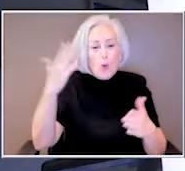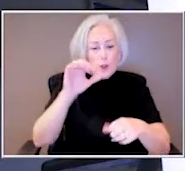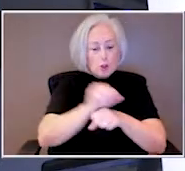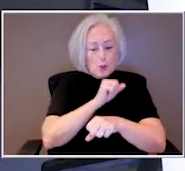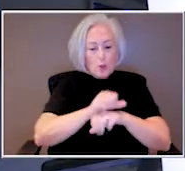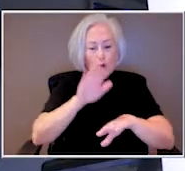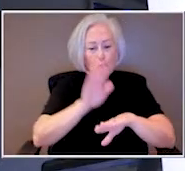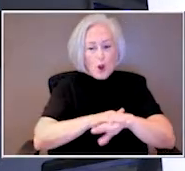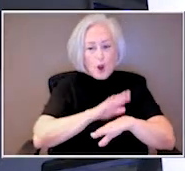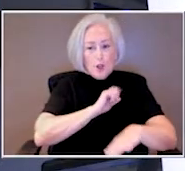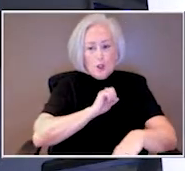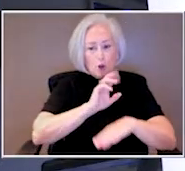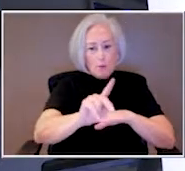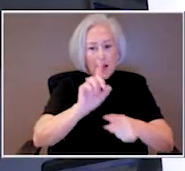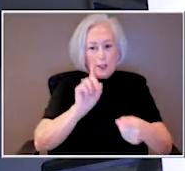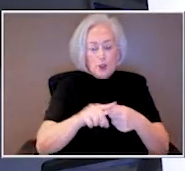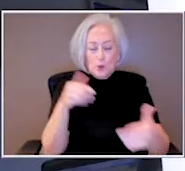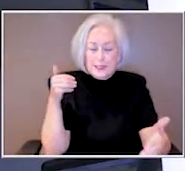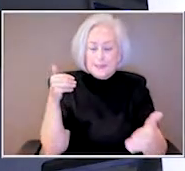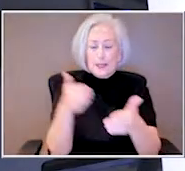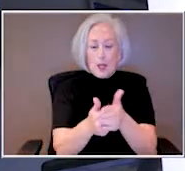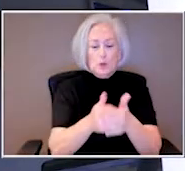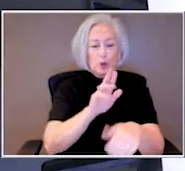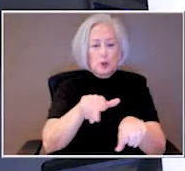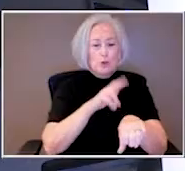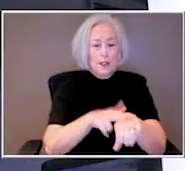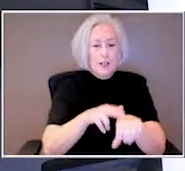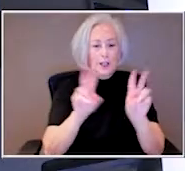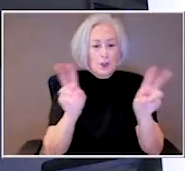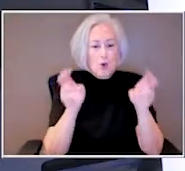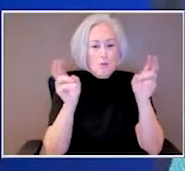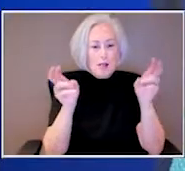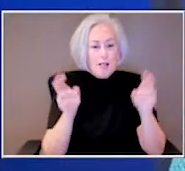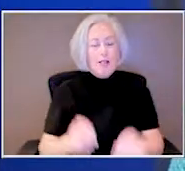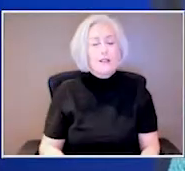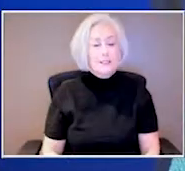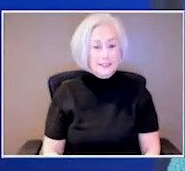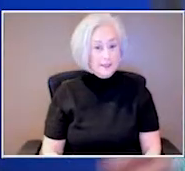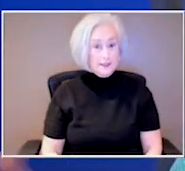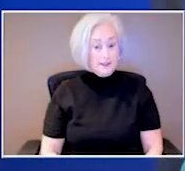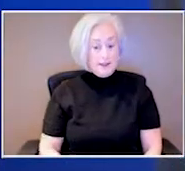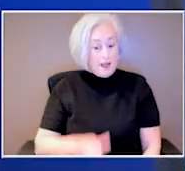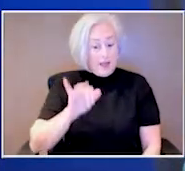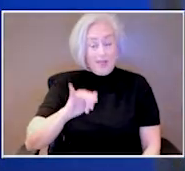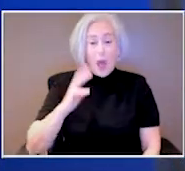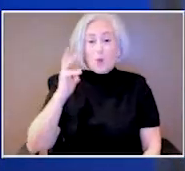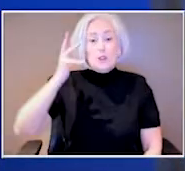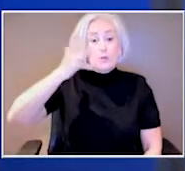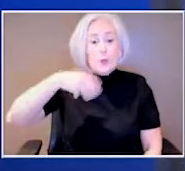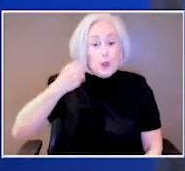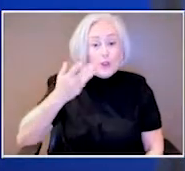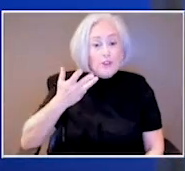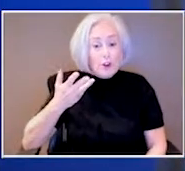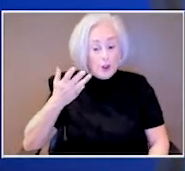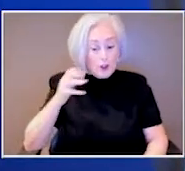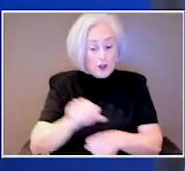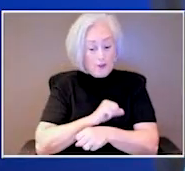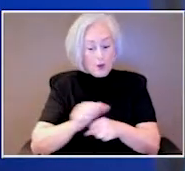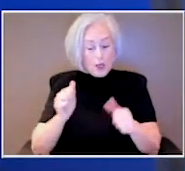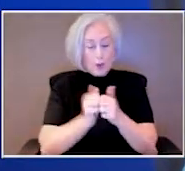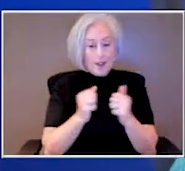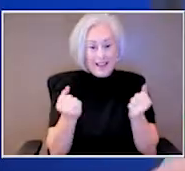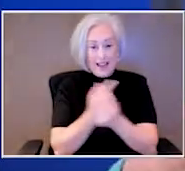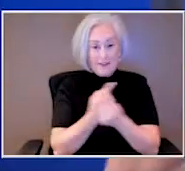as close as you can to normalcy? Well, that was the beauty of working with everybody on the